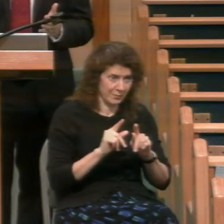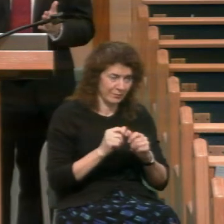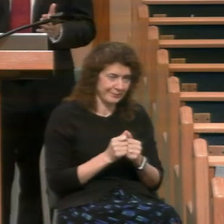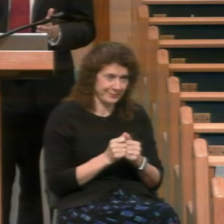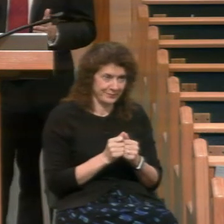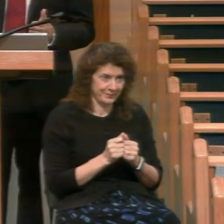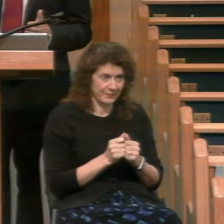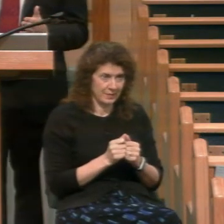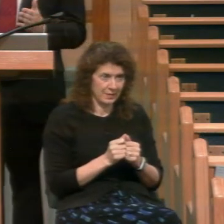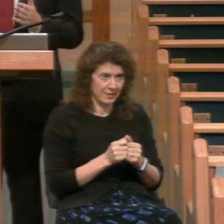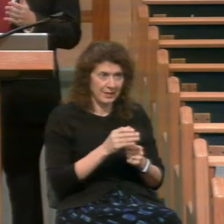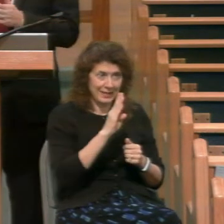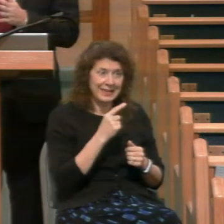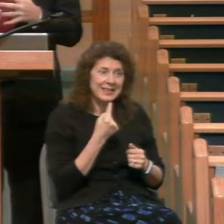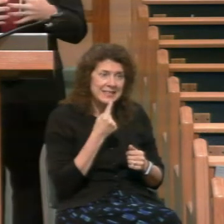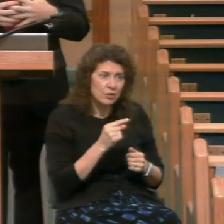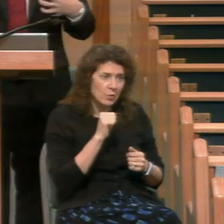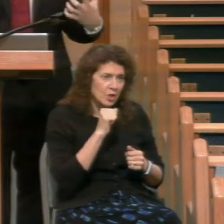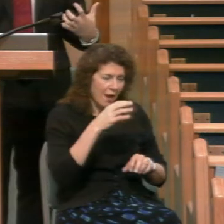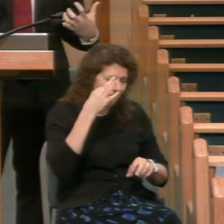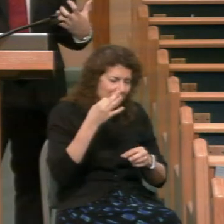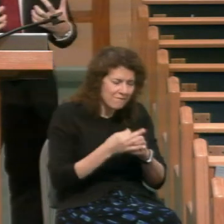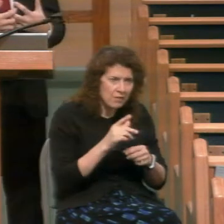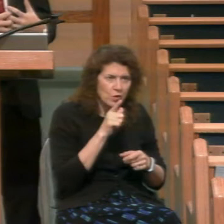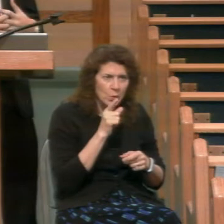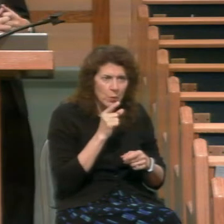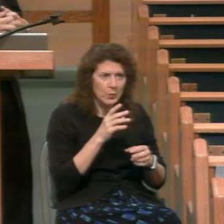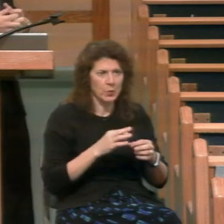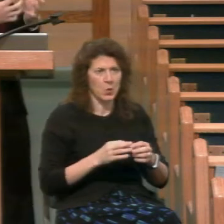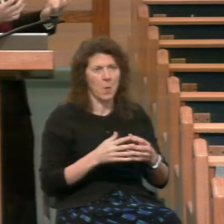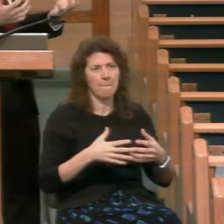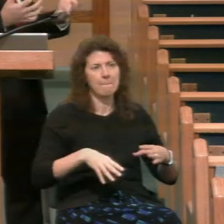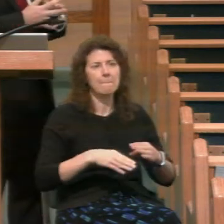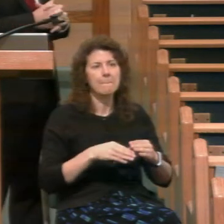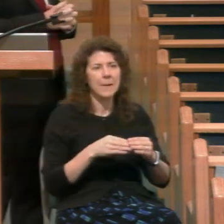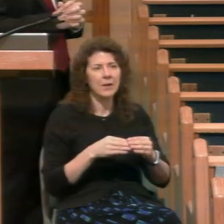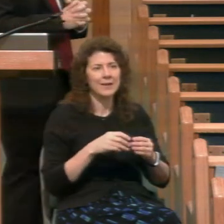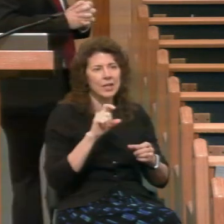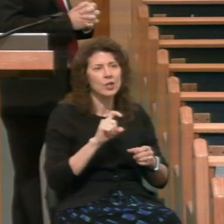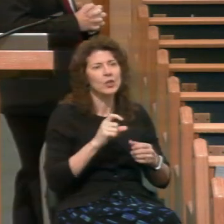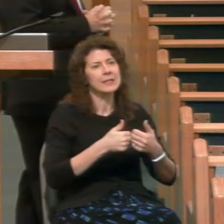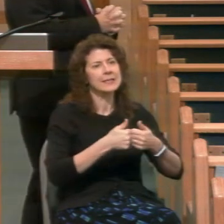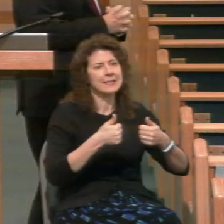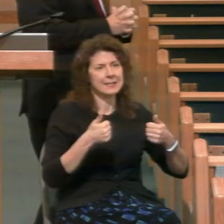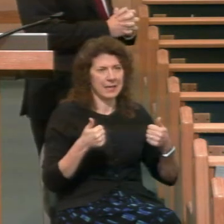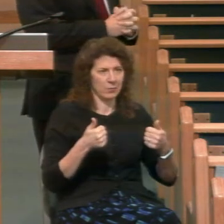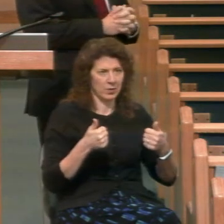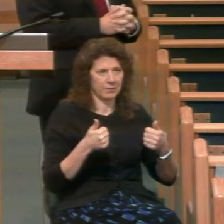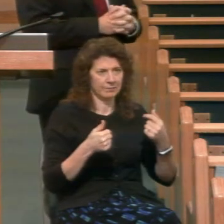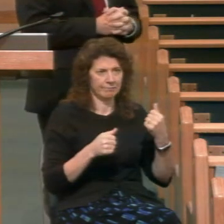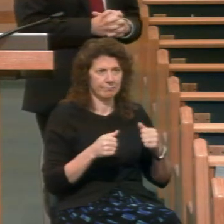in who you married. You need to separate. But it's love. Love conquers all,